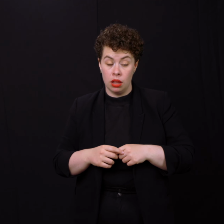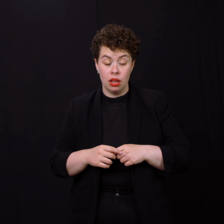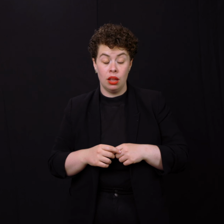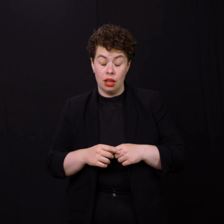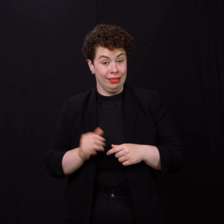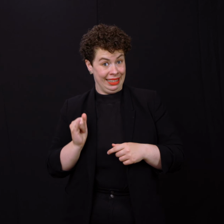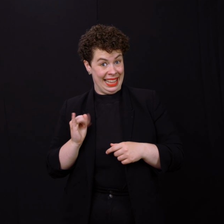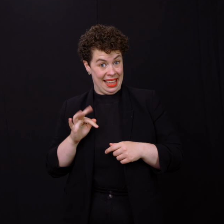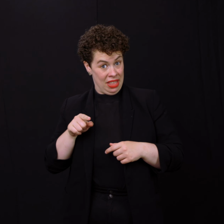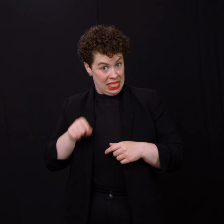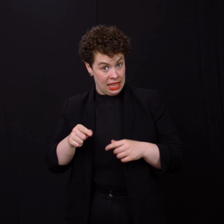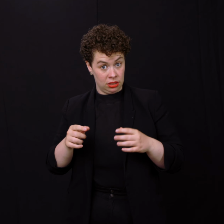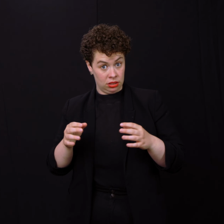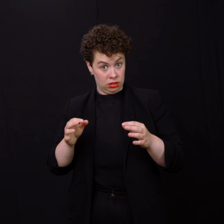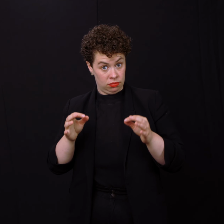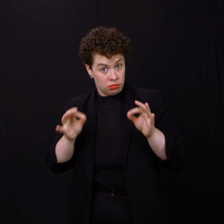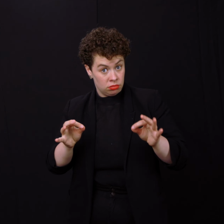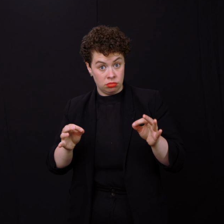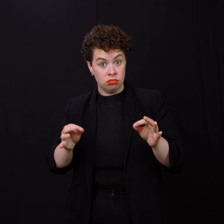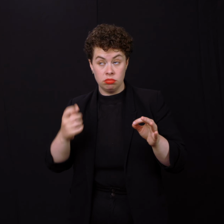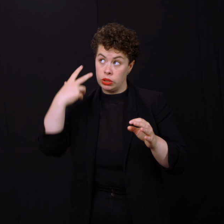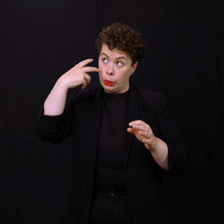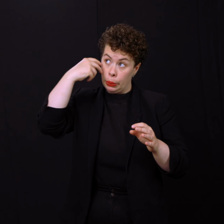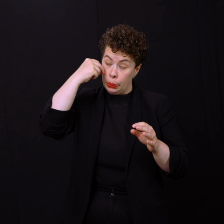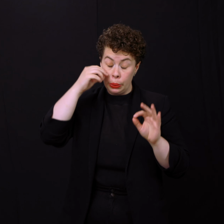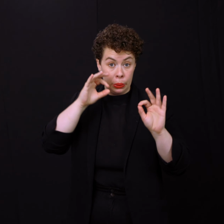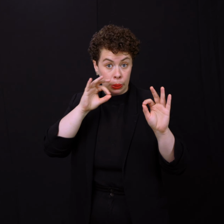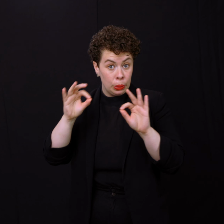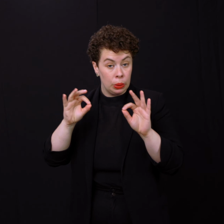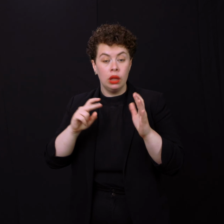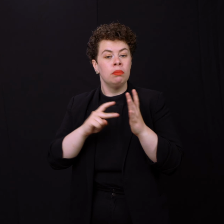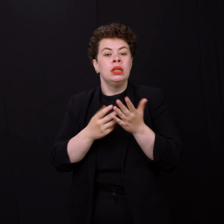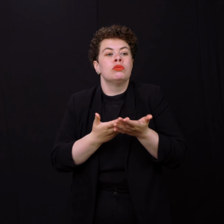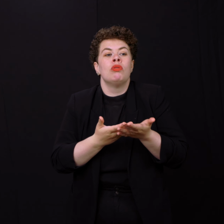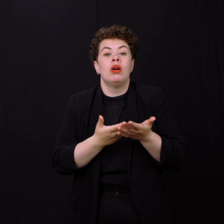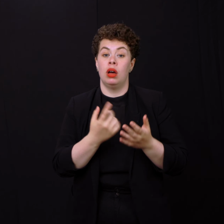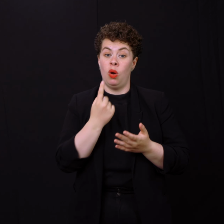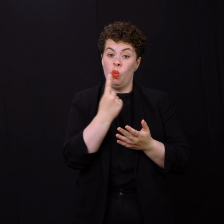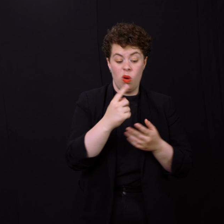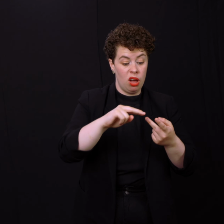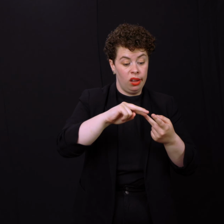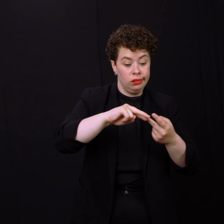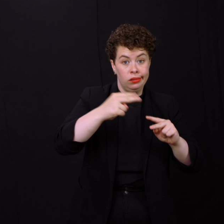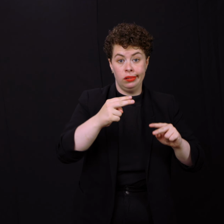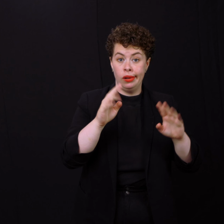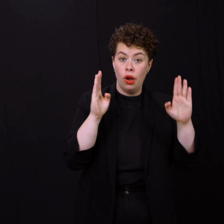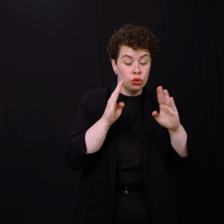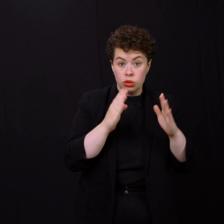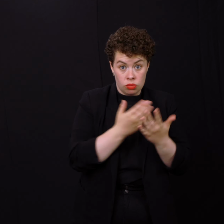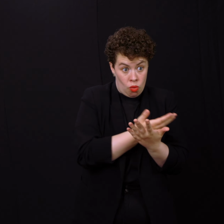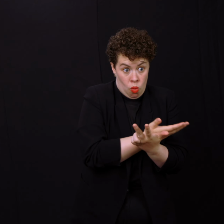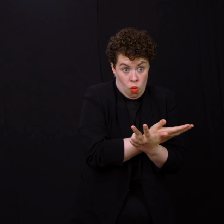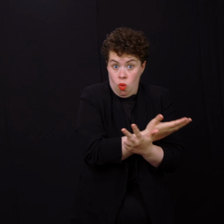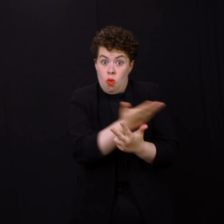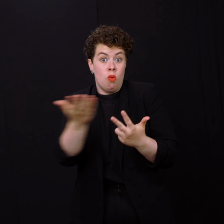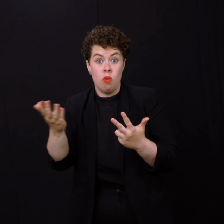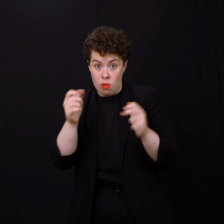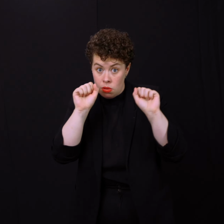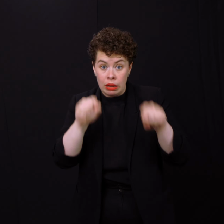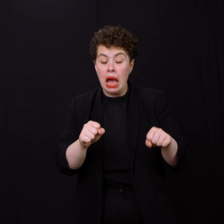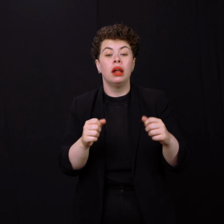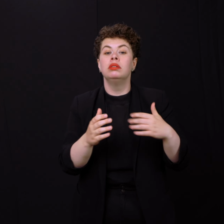honestly, if this works, it will be applicable to not only all the Usher genes, but to all the other genes, whether it's